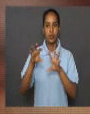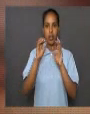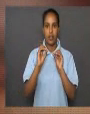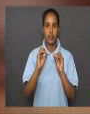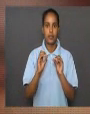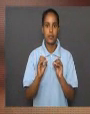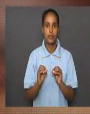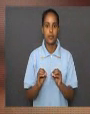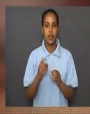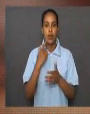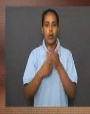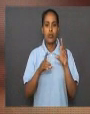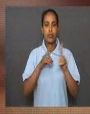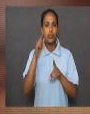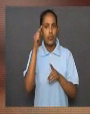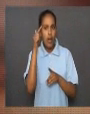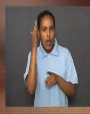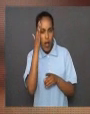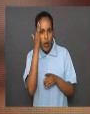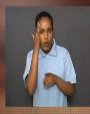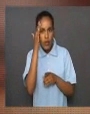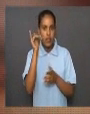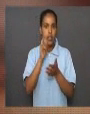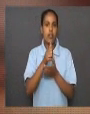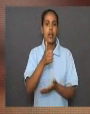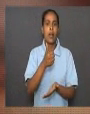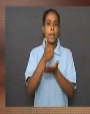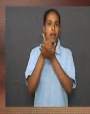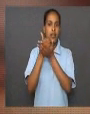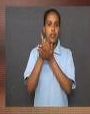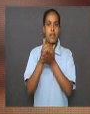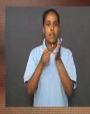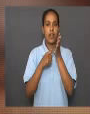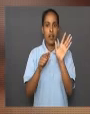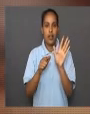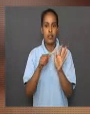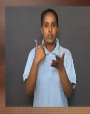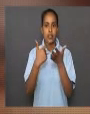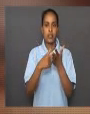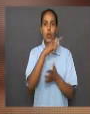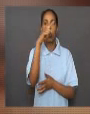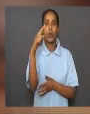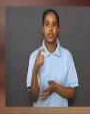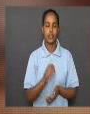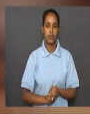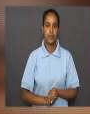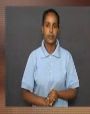Students, what do we know that will help us figure out this question?